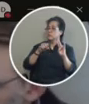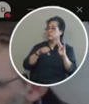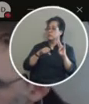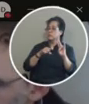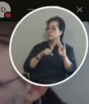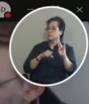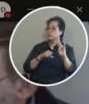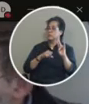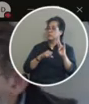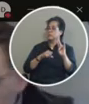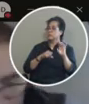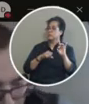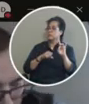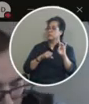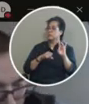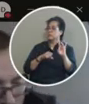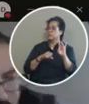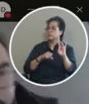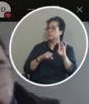Aye. And Lizarraga.